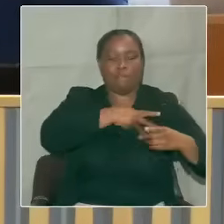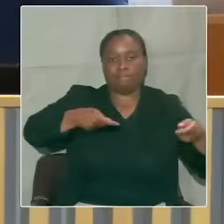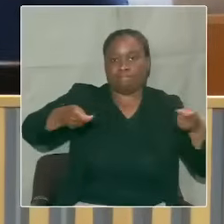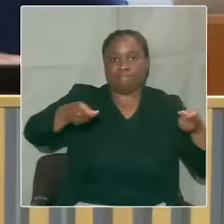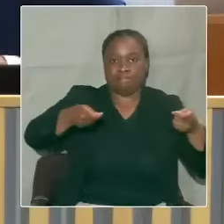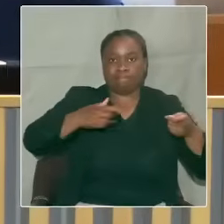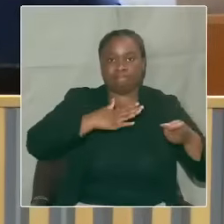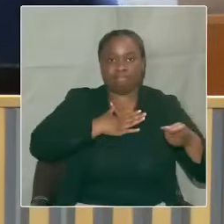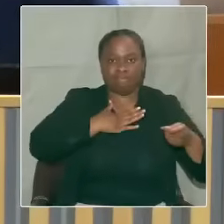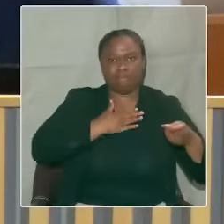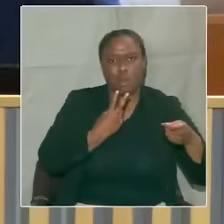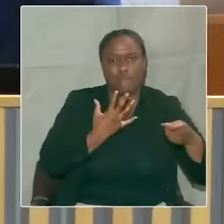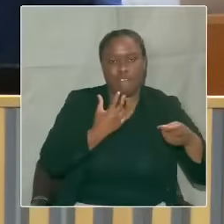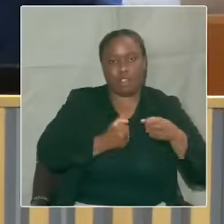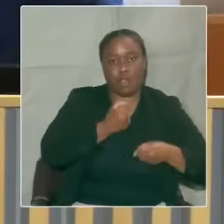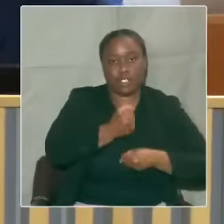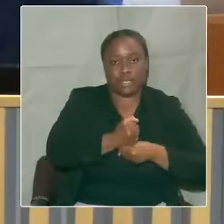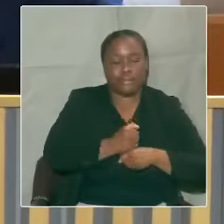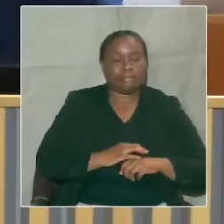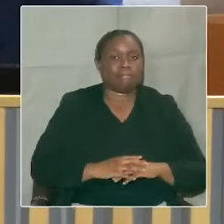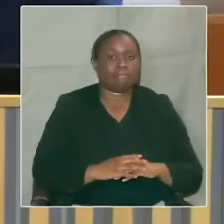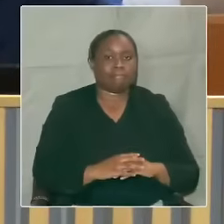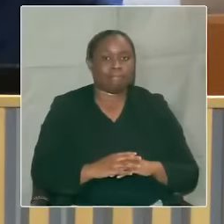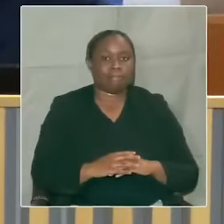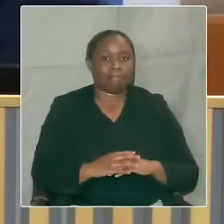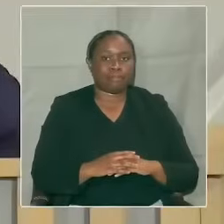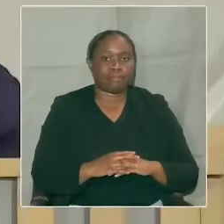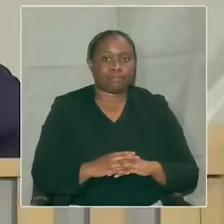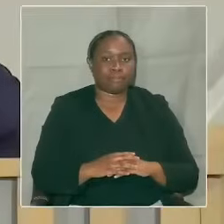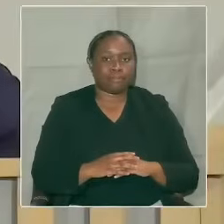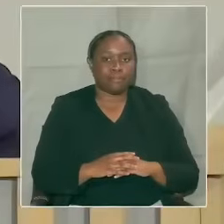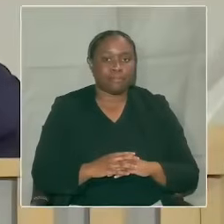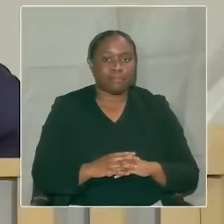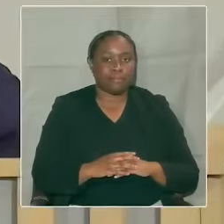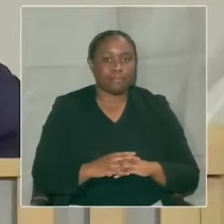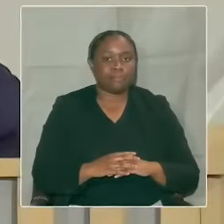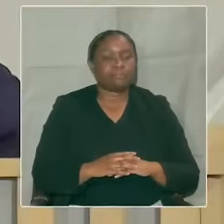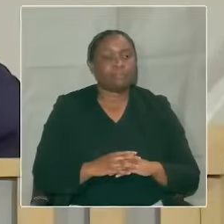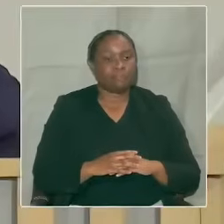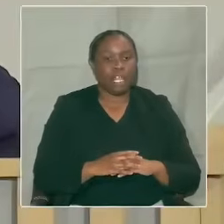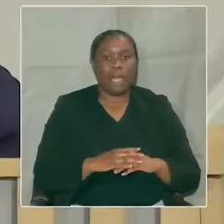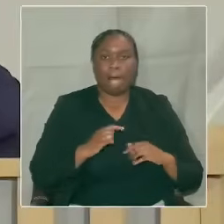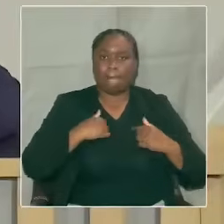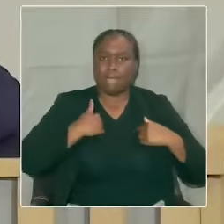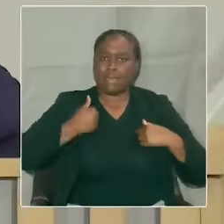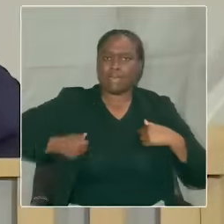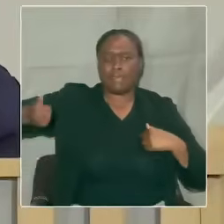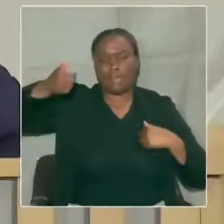I held up positions of unit commander.